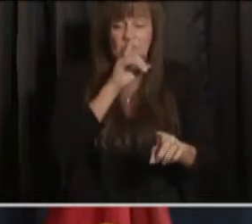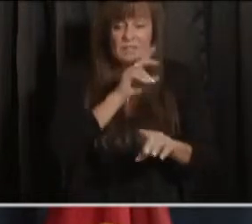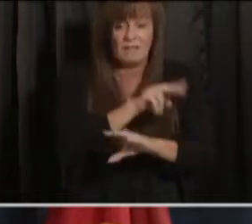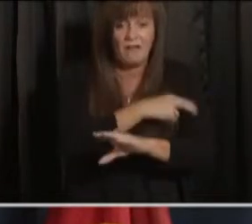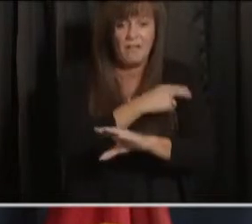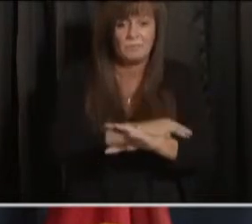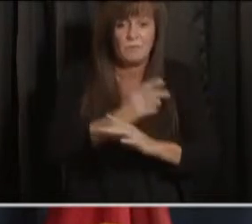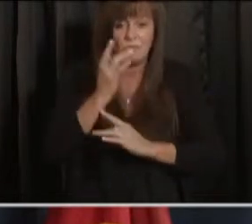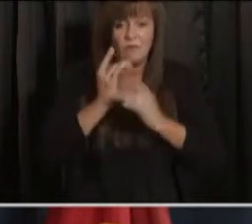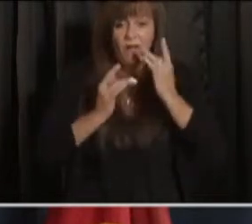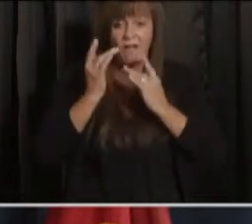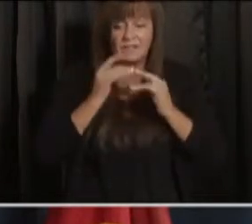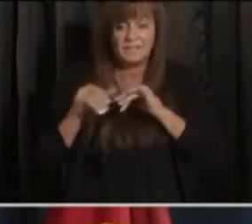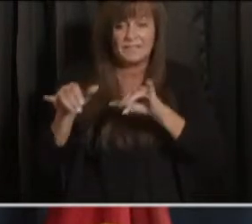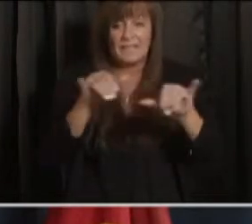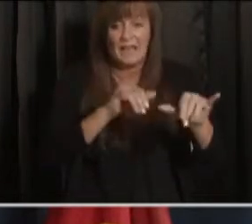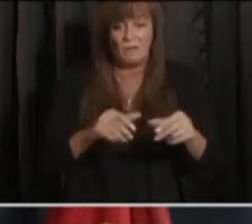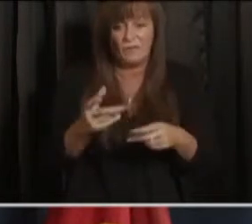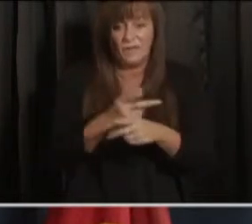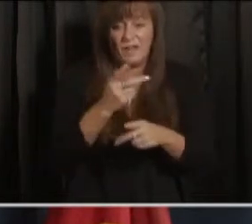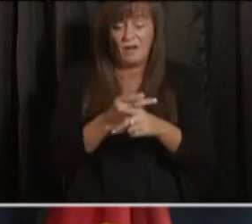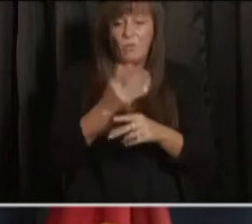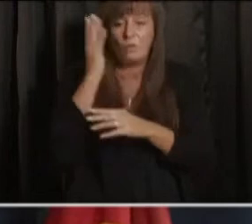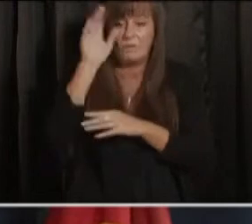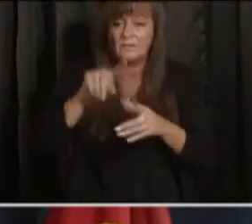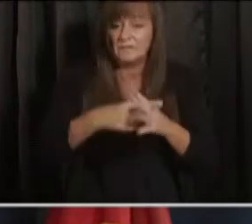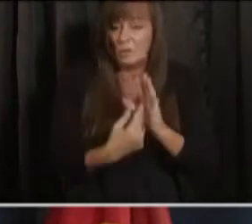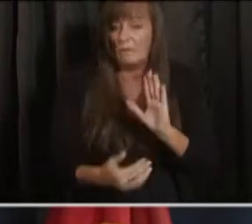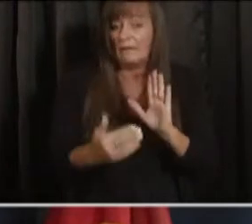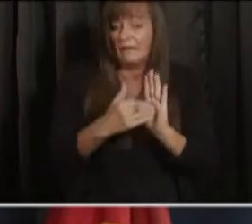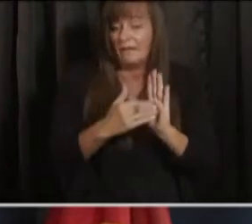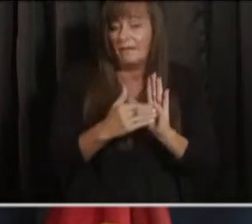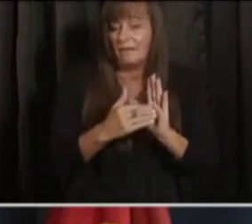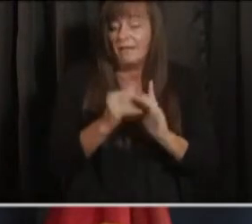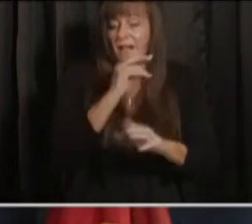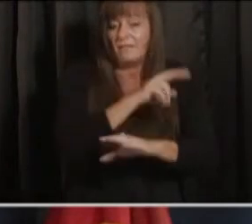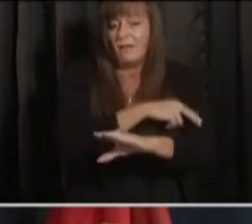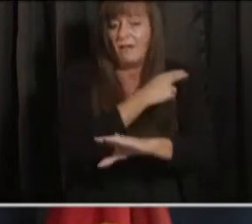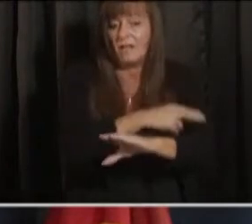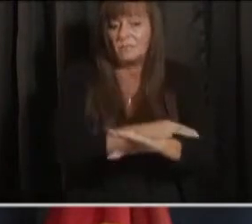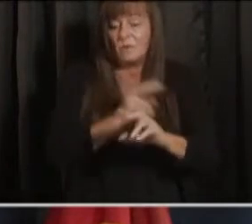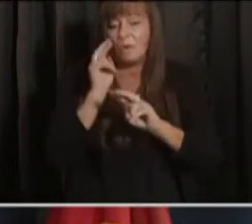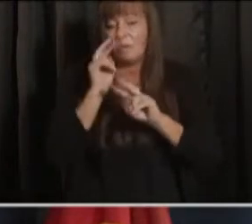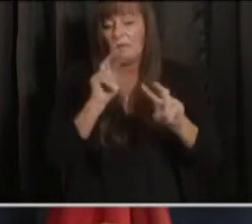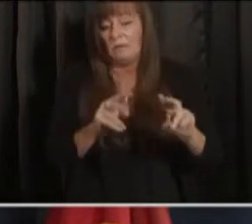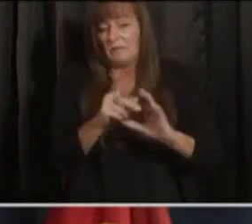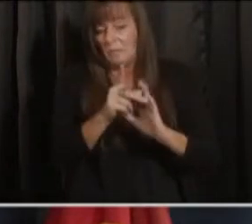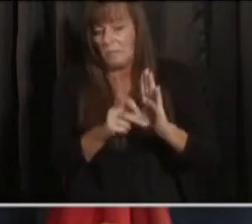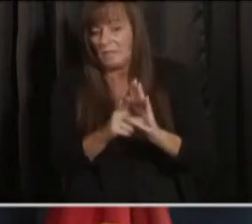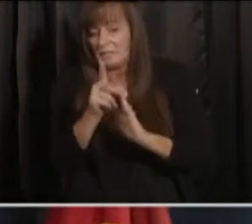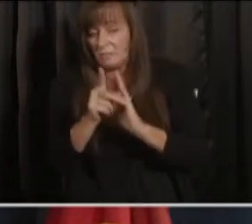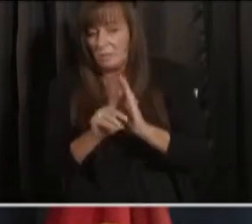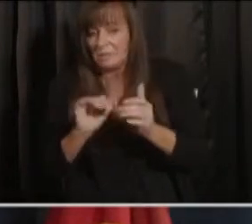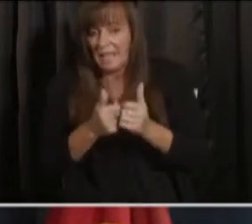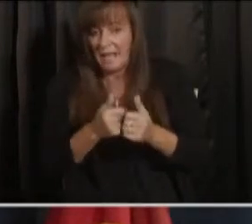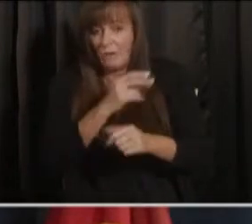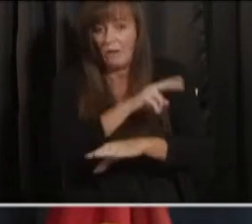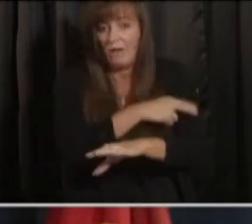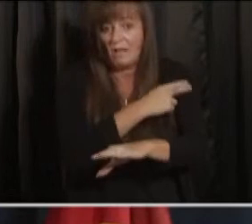be activated, and the hospital standard of care, where we look at principles by which hospitals can make decisions